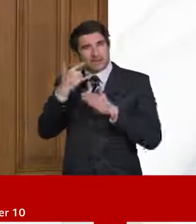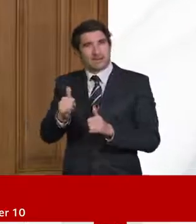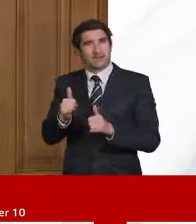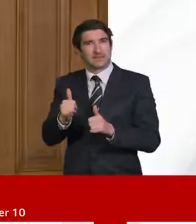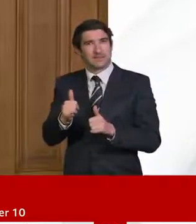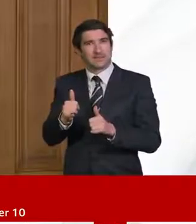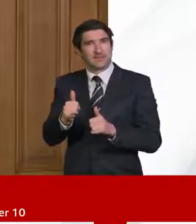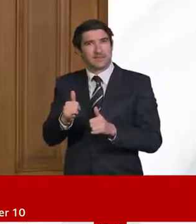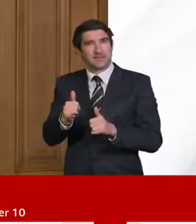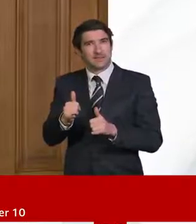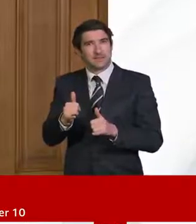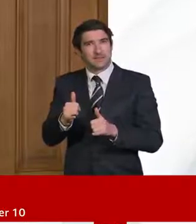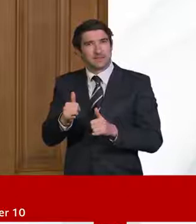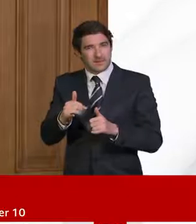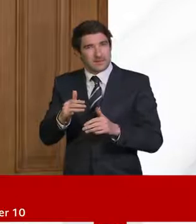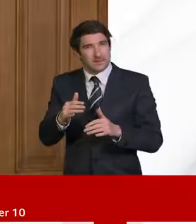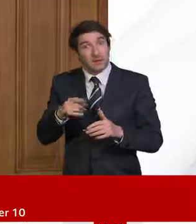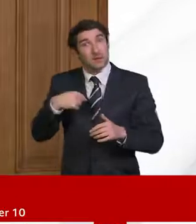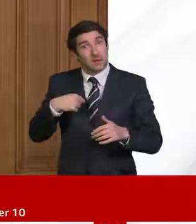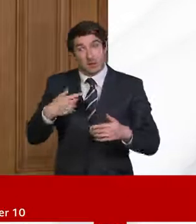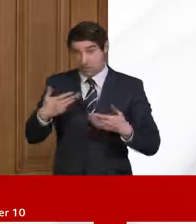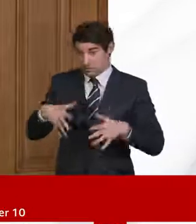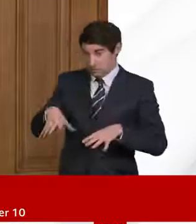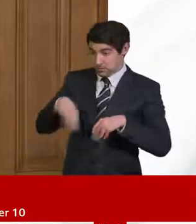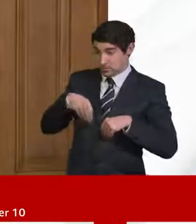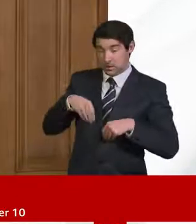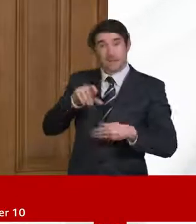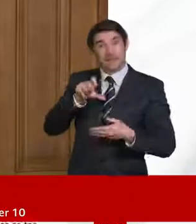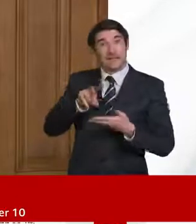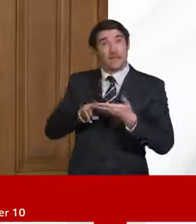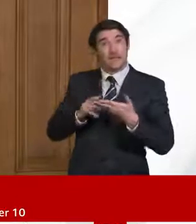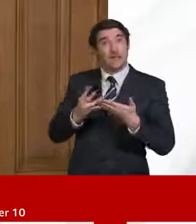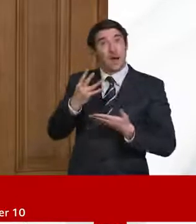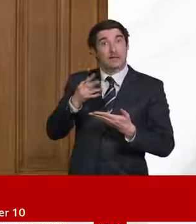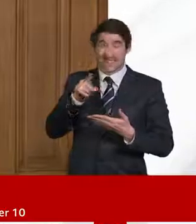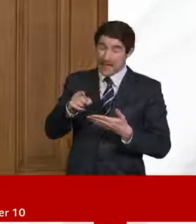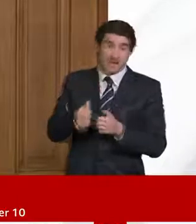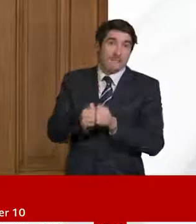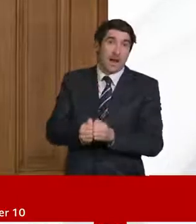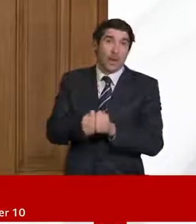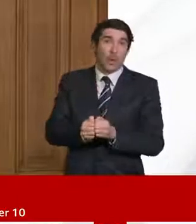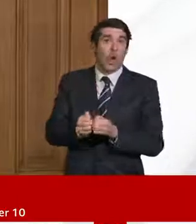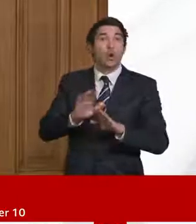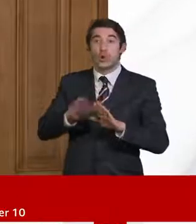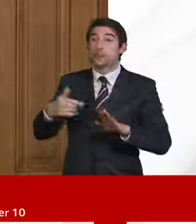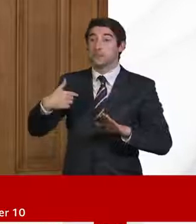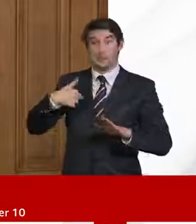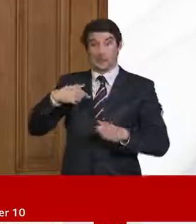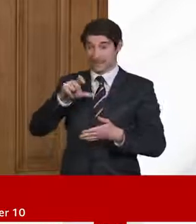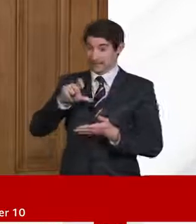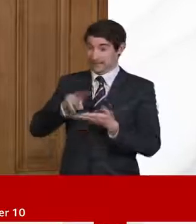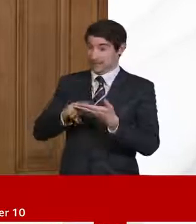and have you had it test, because the have you had it test is actually the secret to your answer about the